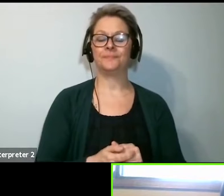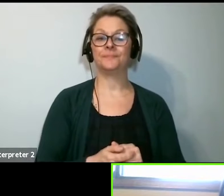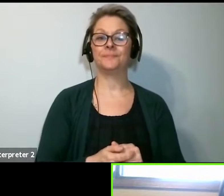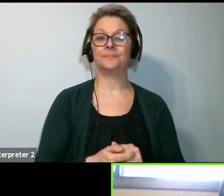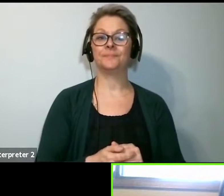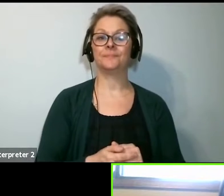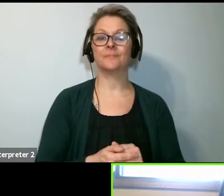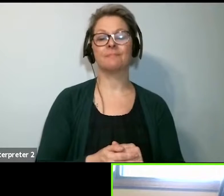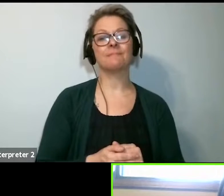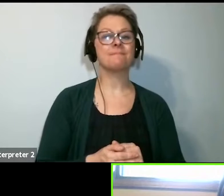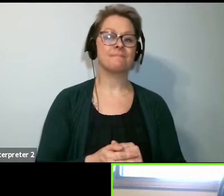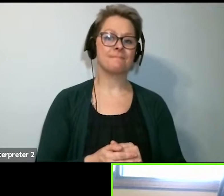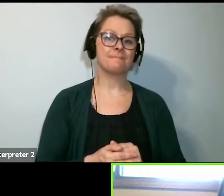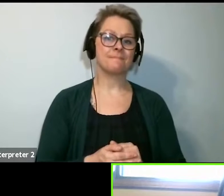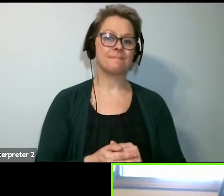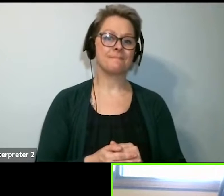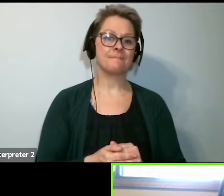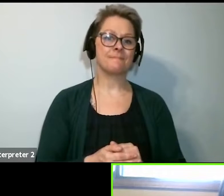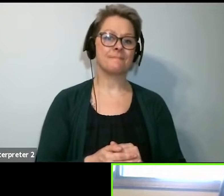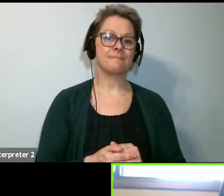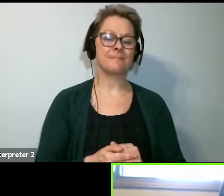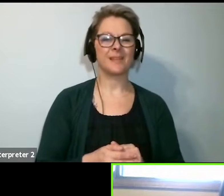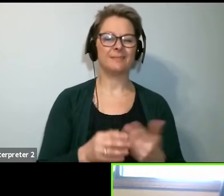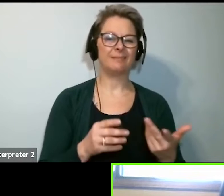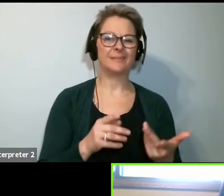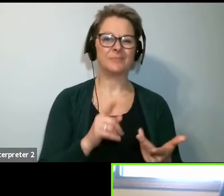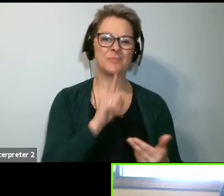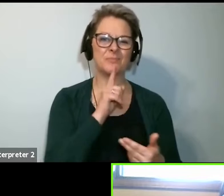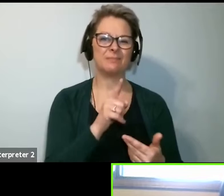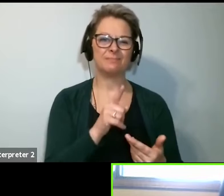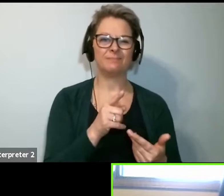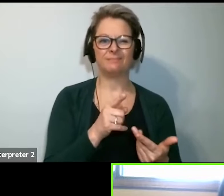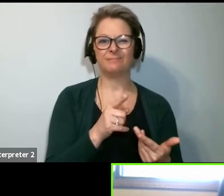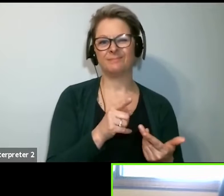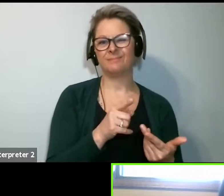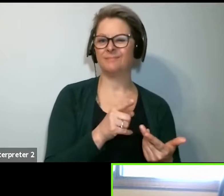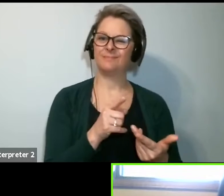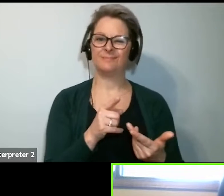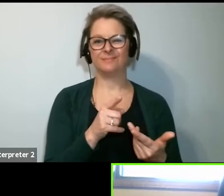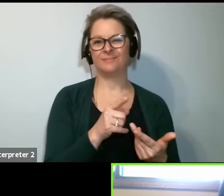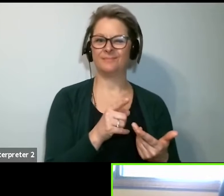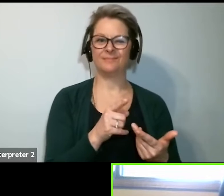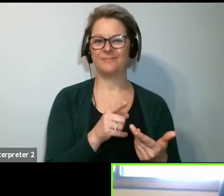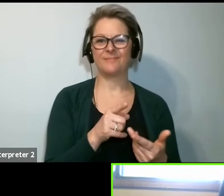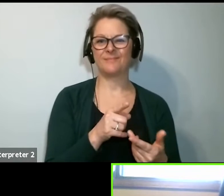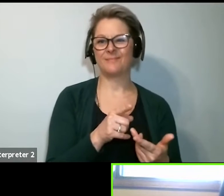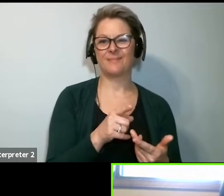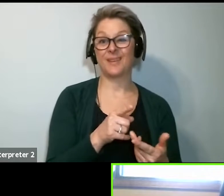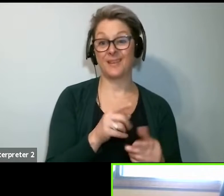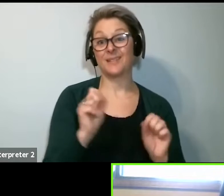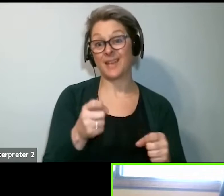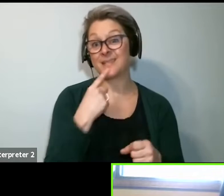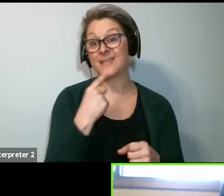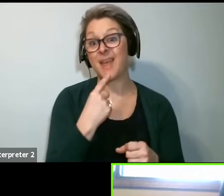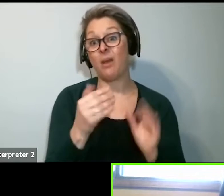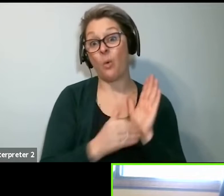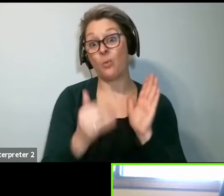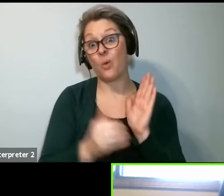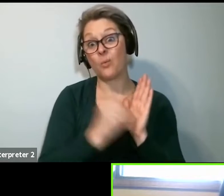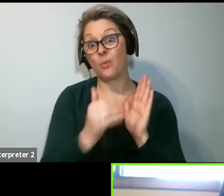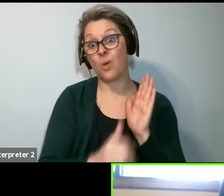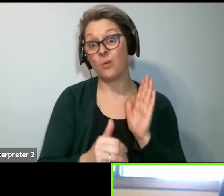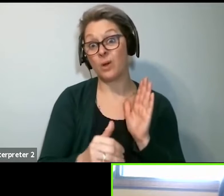It's not very useful to know how to say this though, because no matter how many times you say it, you're not going to get an interpreter. Let's be real, it's not